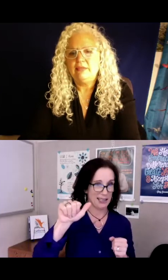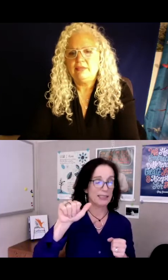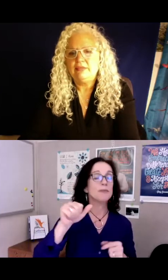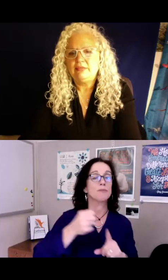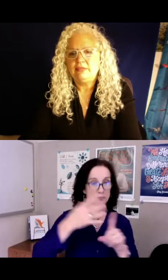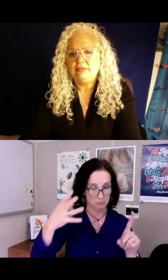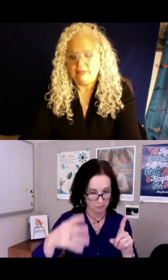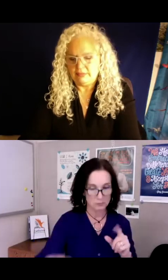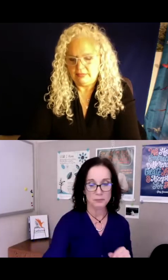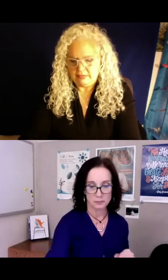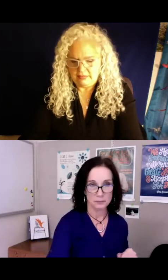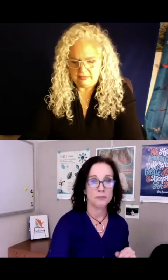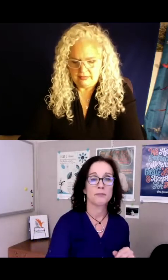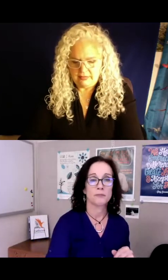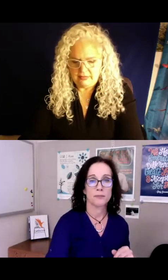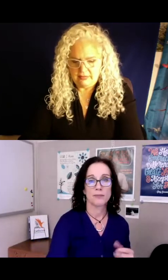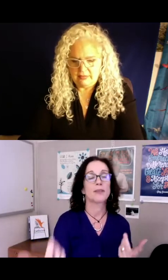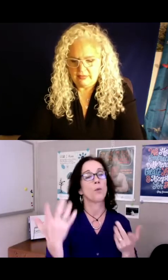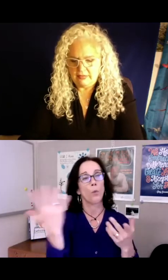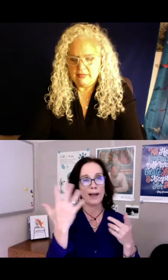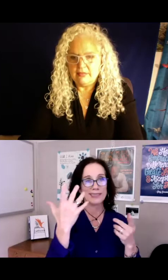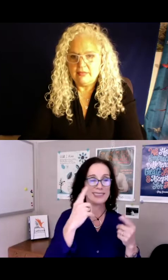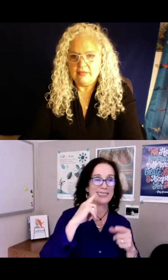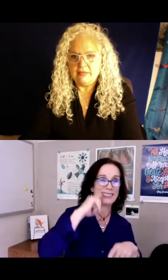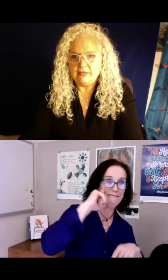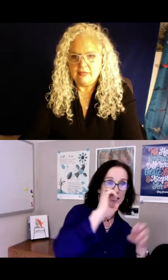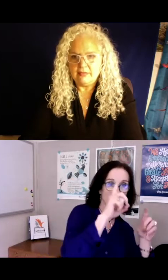We will discuss IDEA